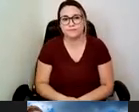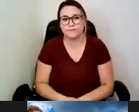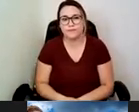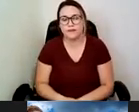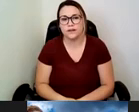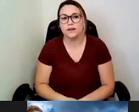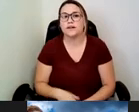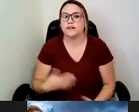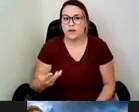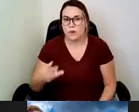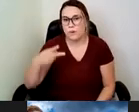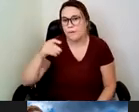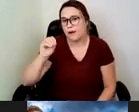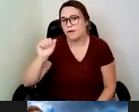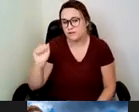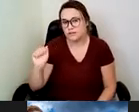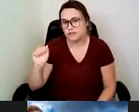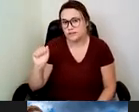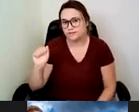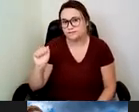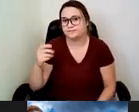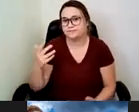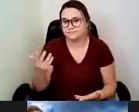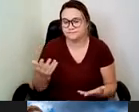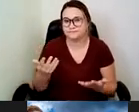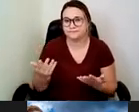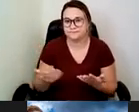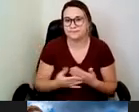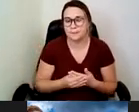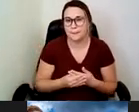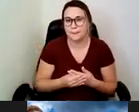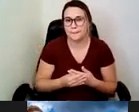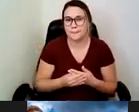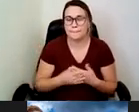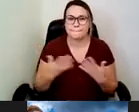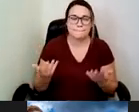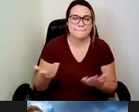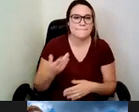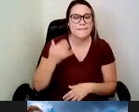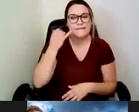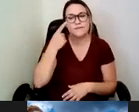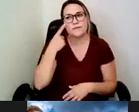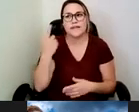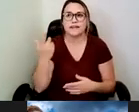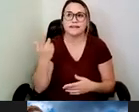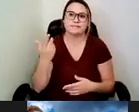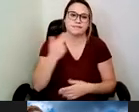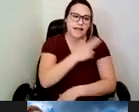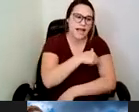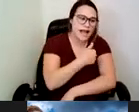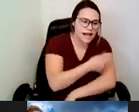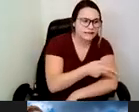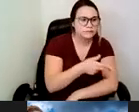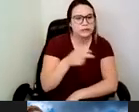So power of attorney again, reasonable. Let's say you think you're going to be in and out of the hospital. You know, if you give a, you might have a